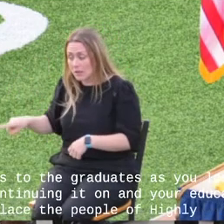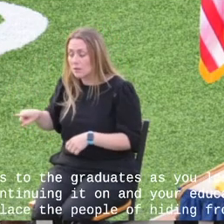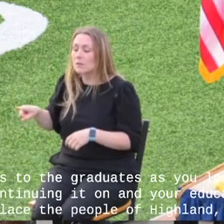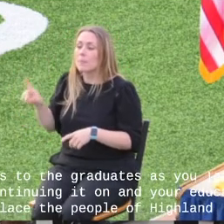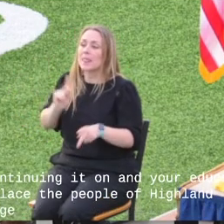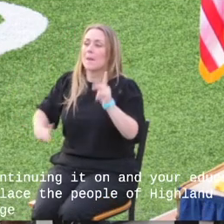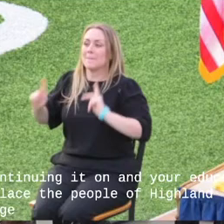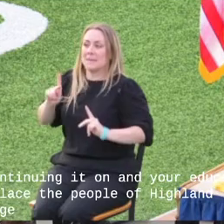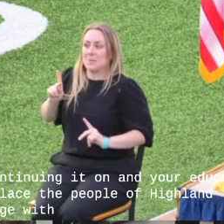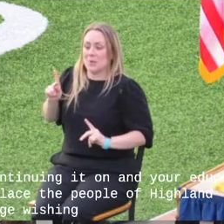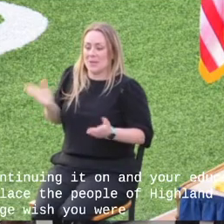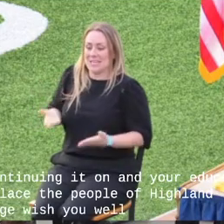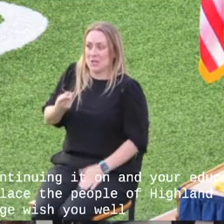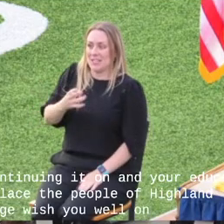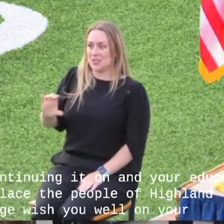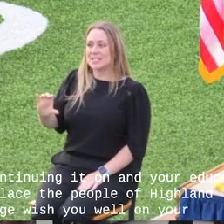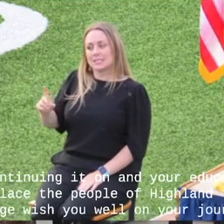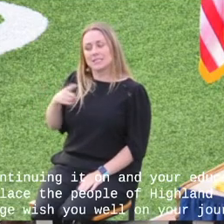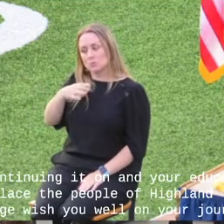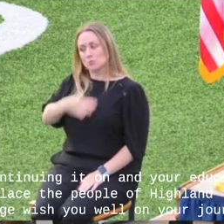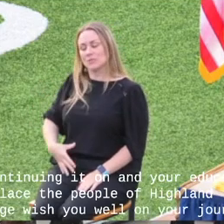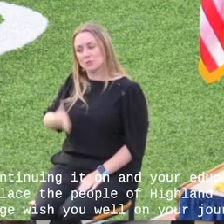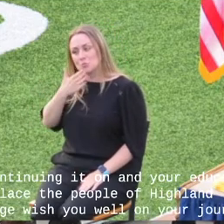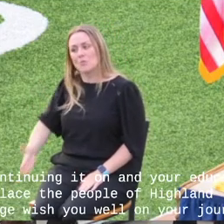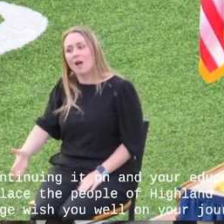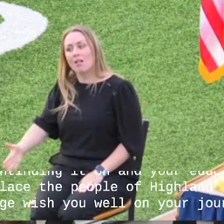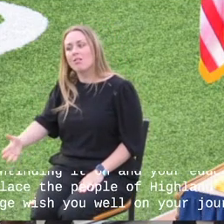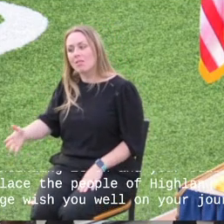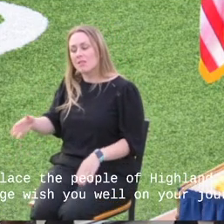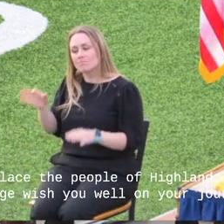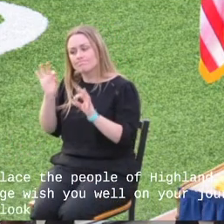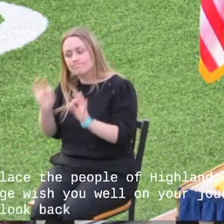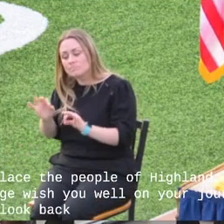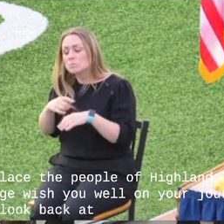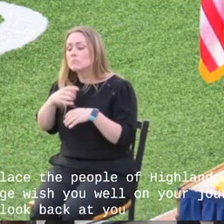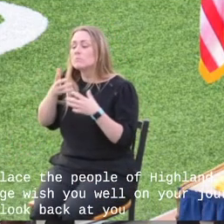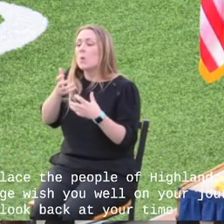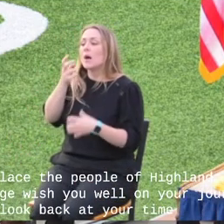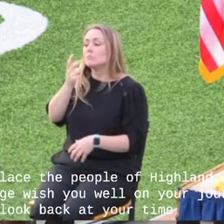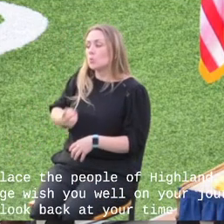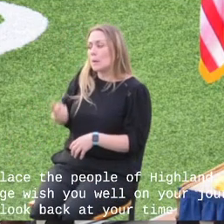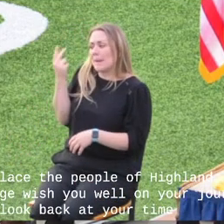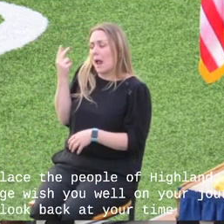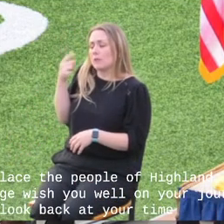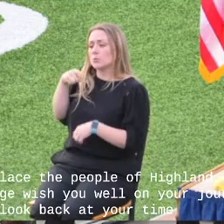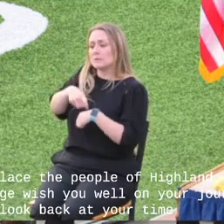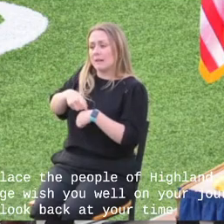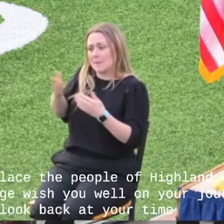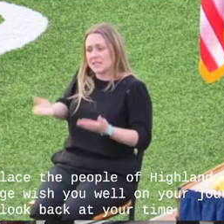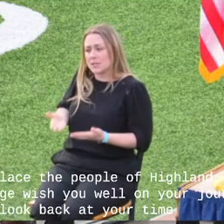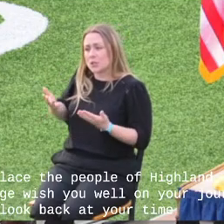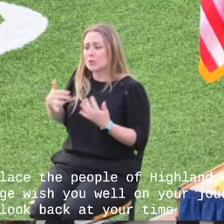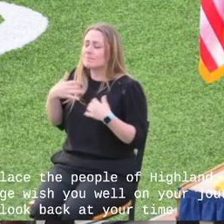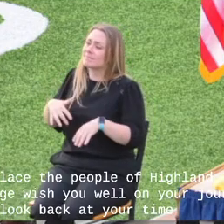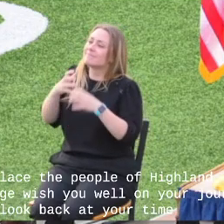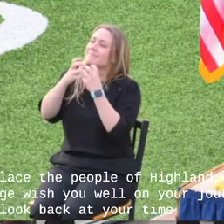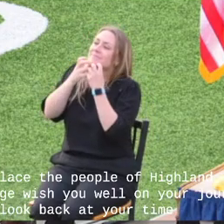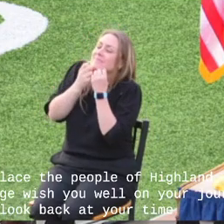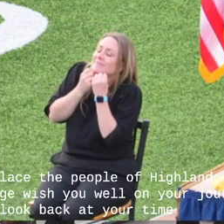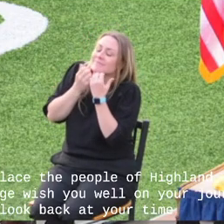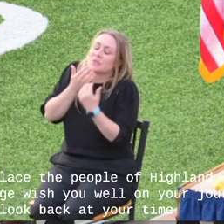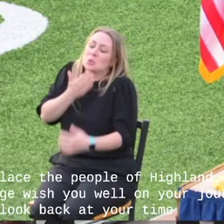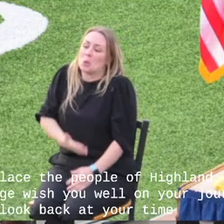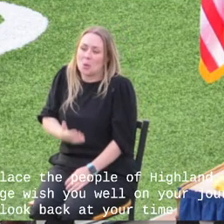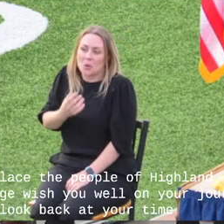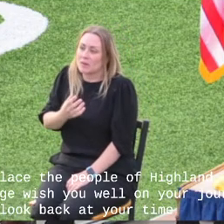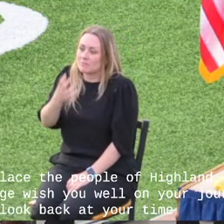Community College wish you well on your journey. We want you to look back at your time in Highland and hold fond memories of the friendships